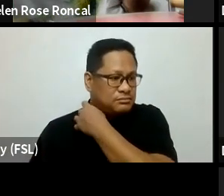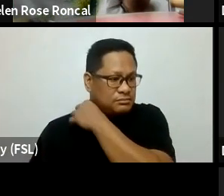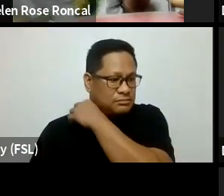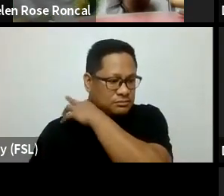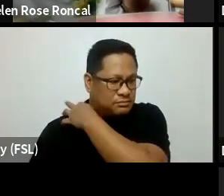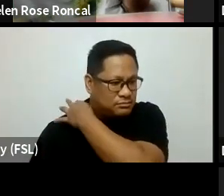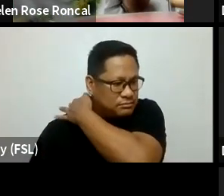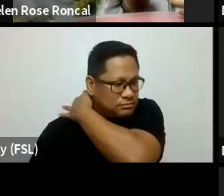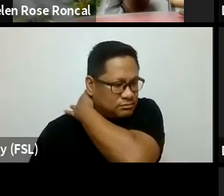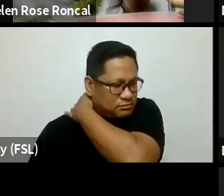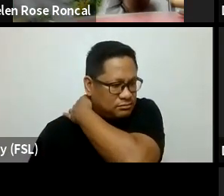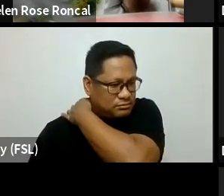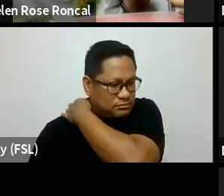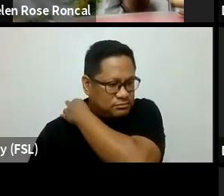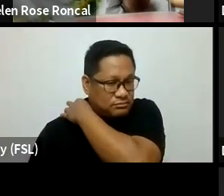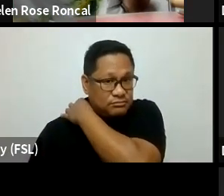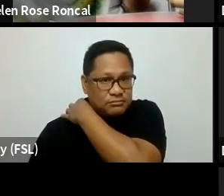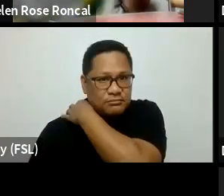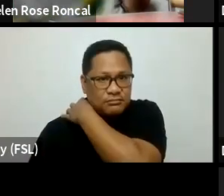if I give them